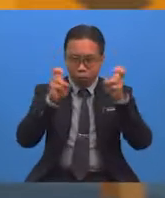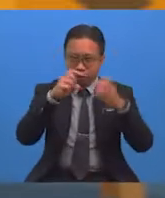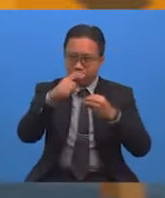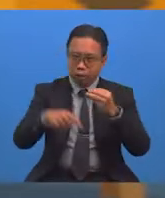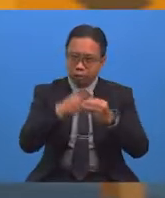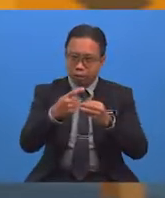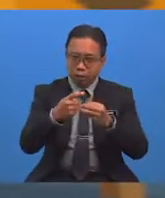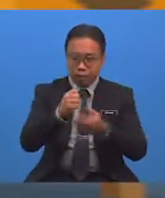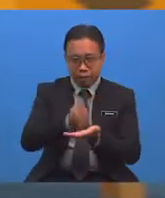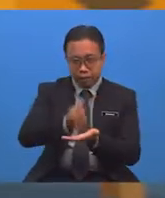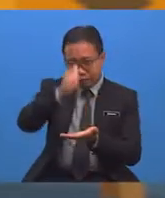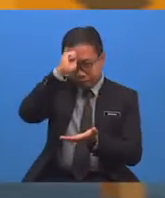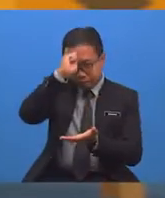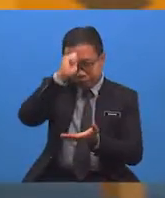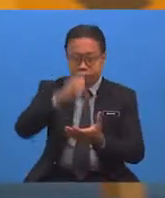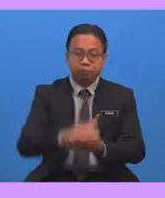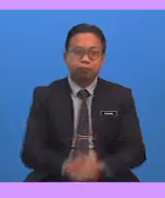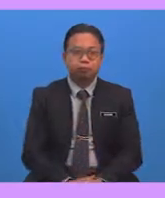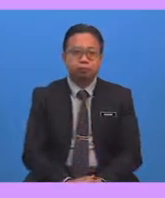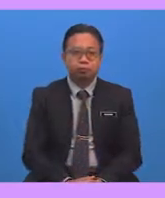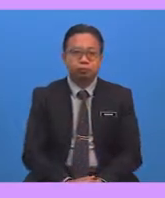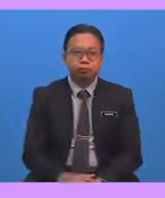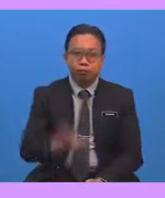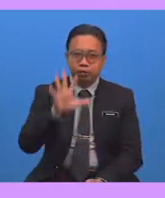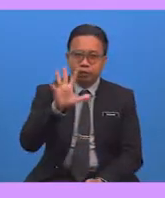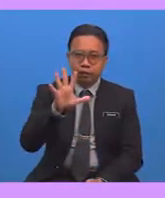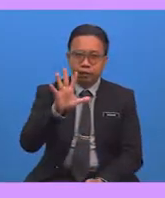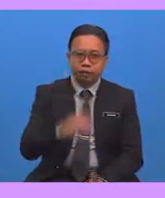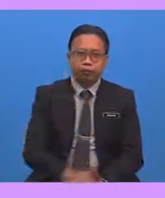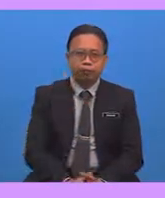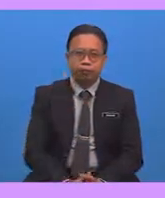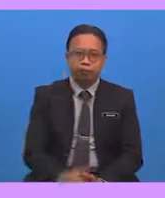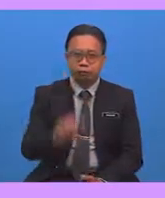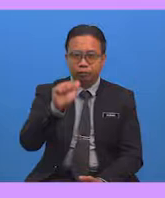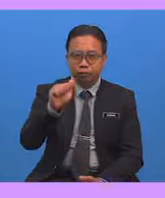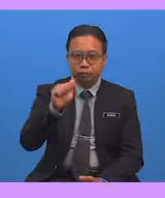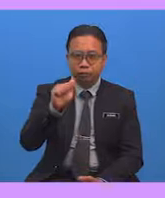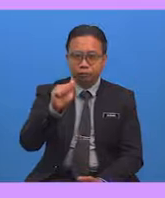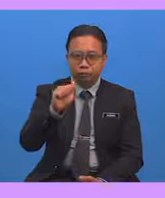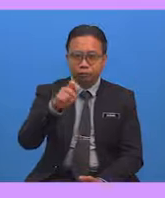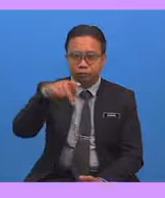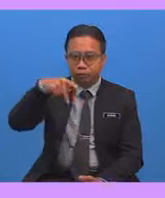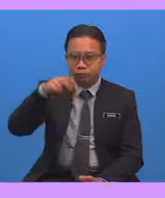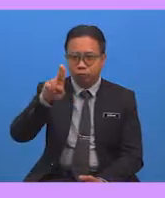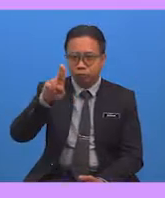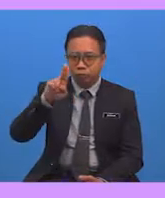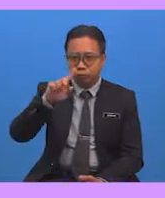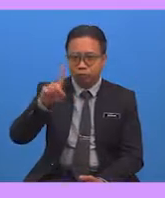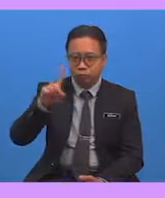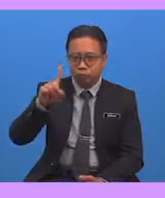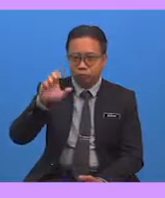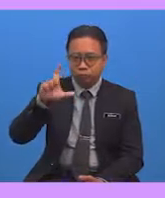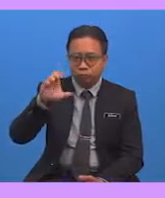about academic excellence. 5. A puzzling scenario. We all